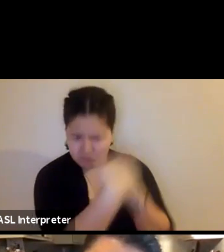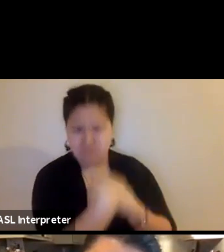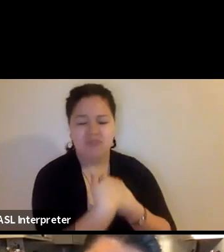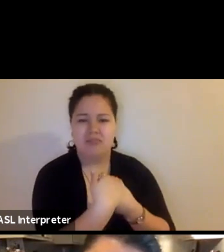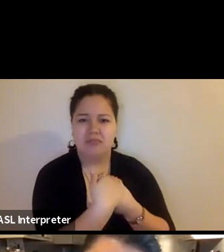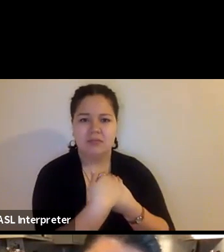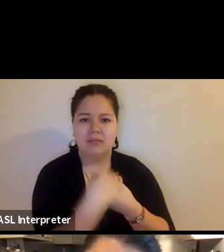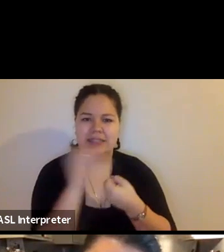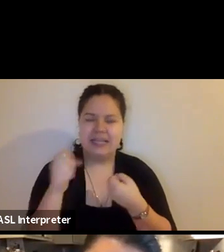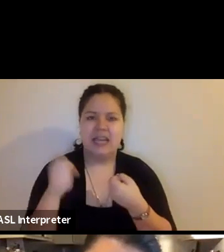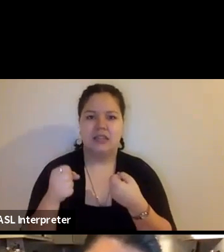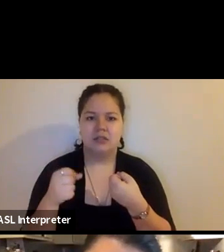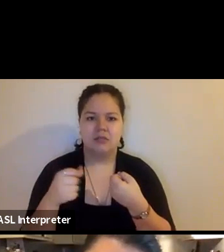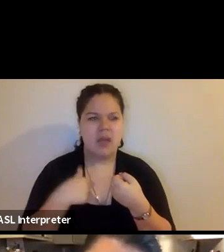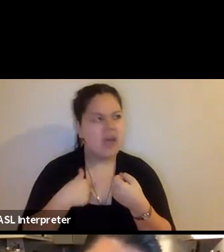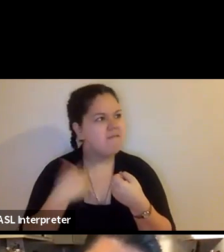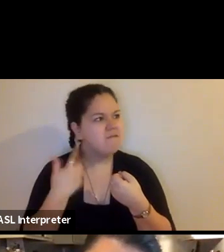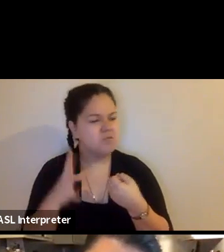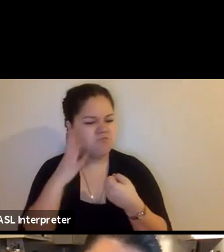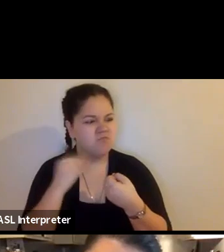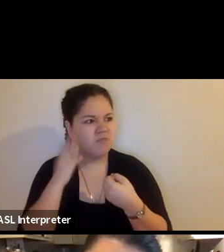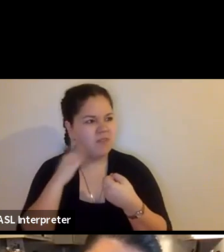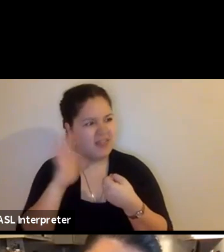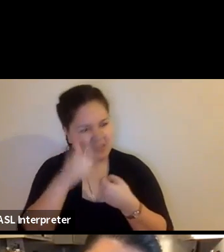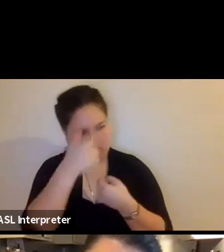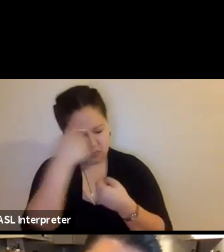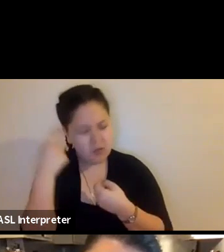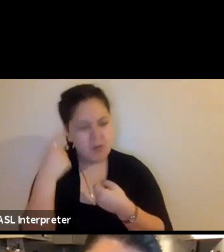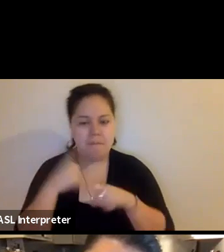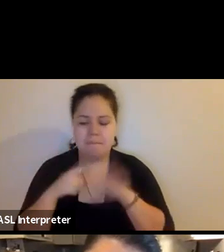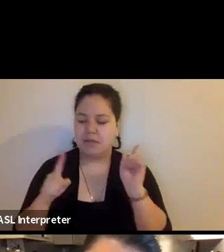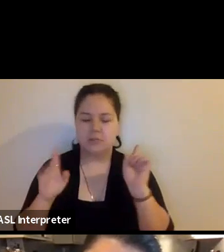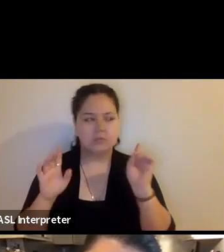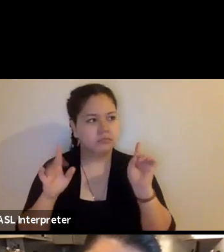blood in my mouth, but damn you, it tastes good.